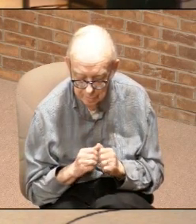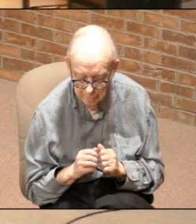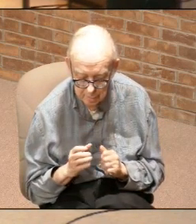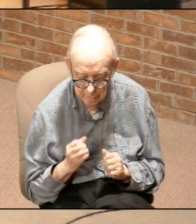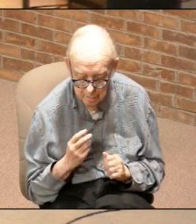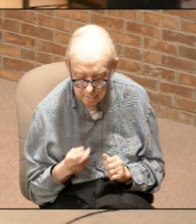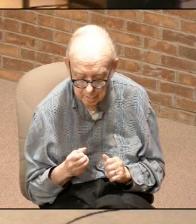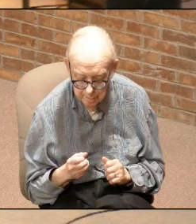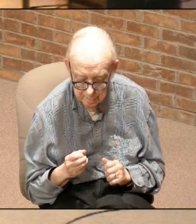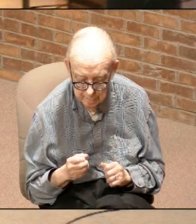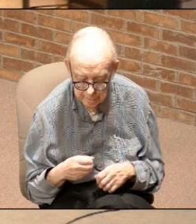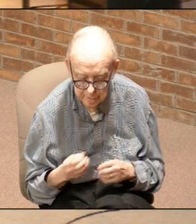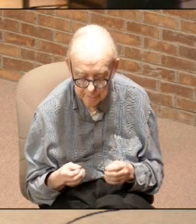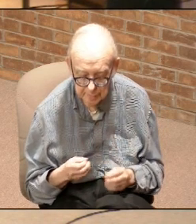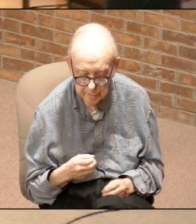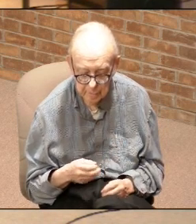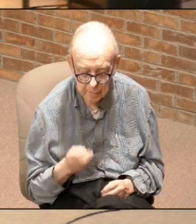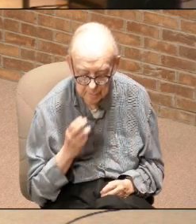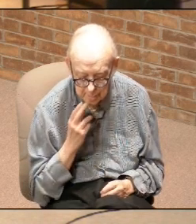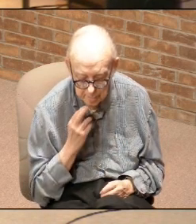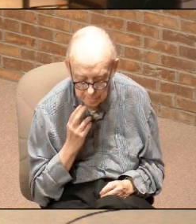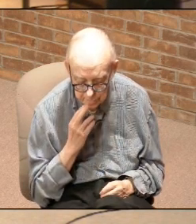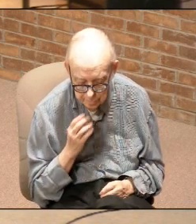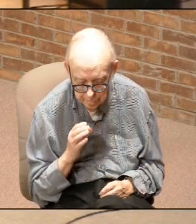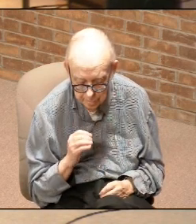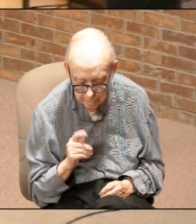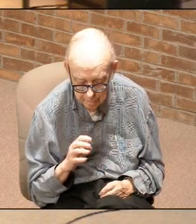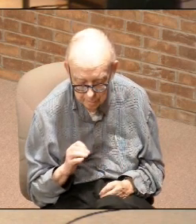well sugarcoat it then you don't want to talk to me